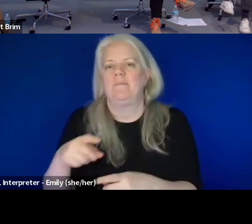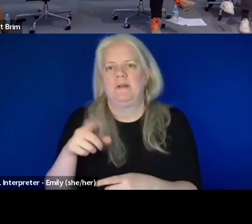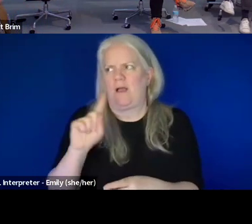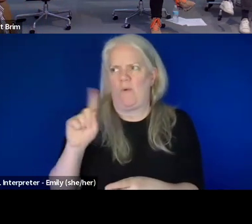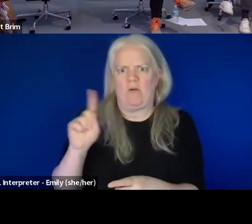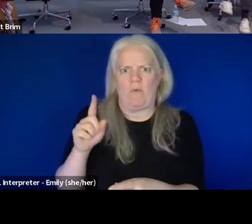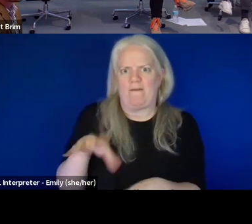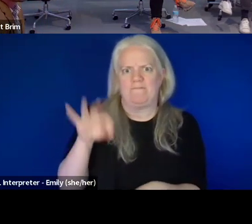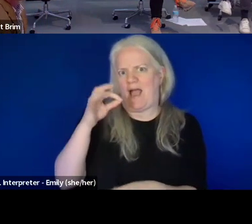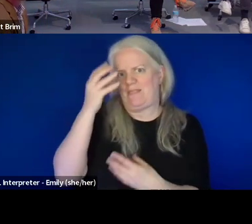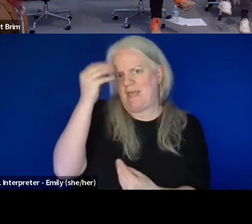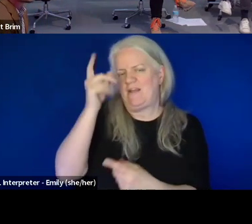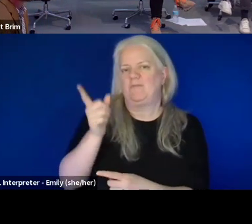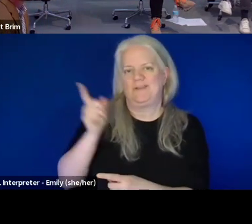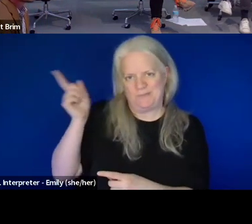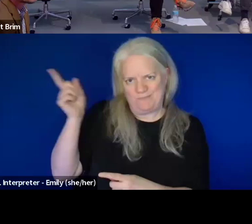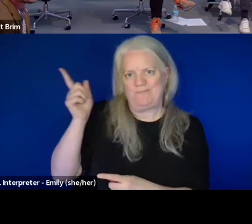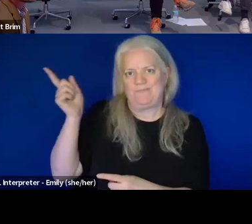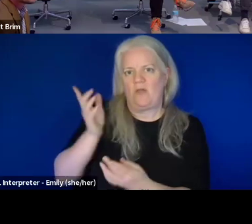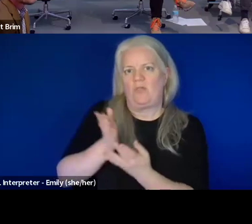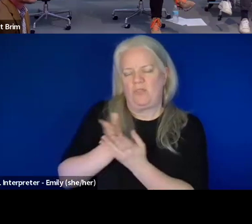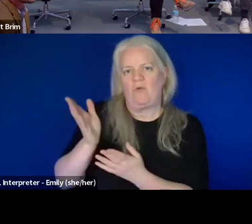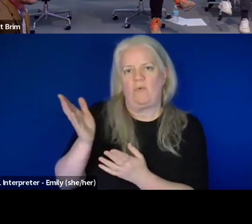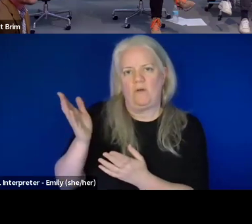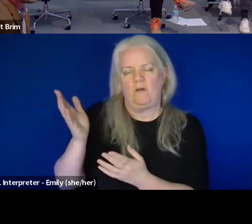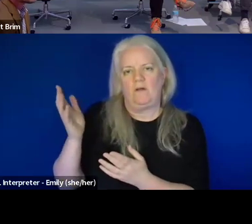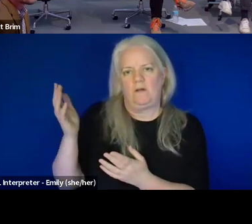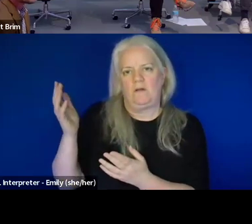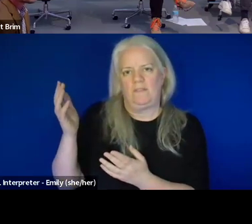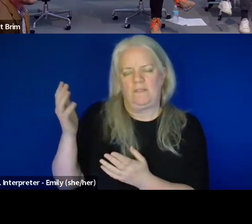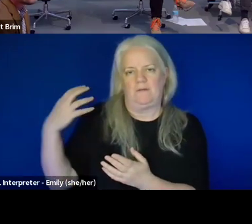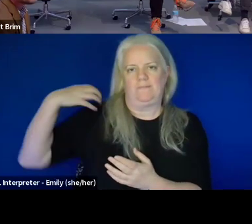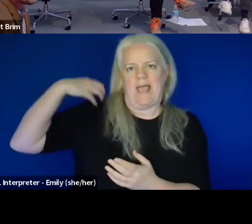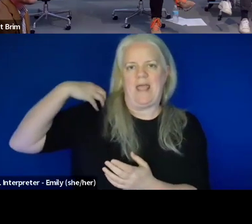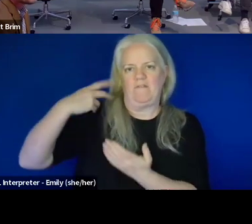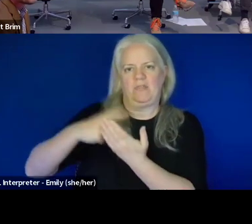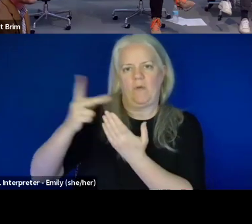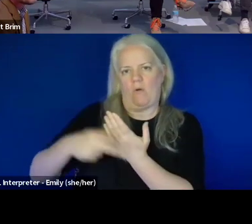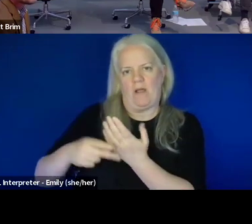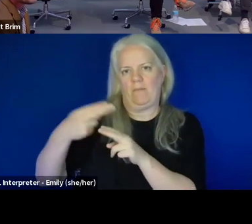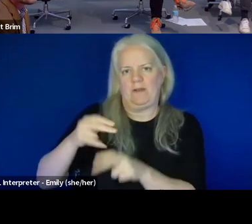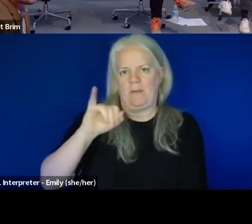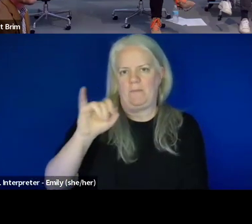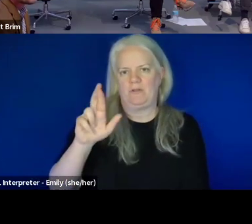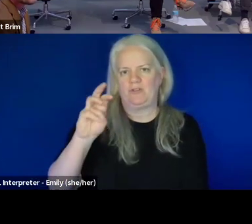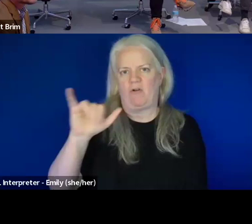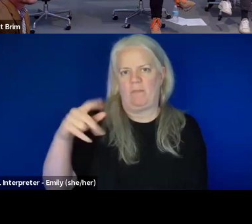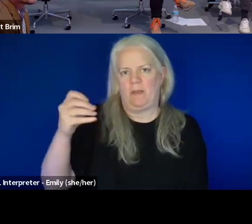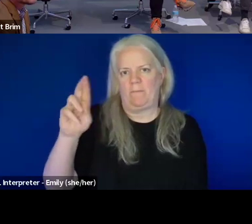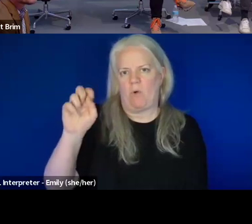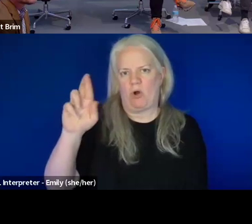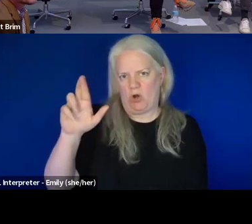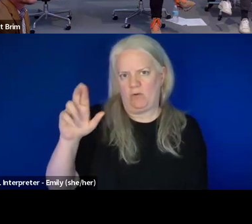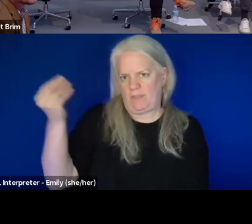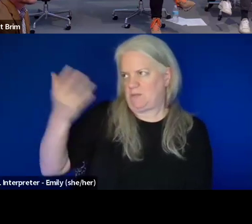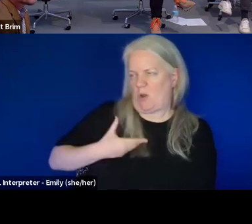almost exclusively through the head of the QMSS program, Jeremy Porter. So I don't know how